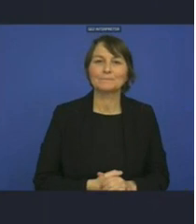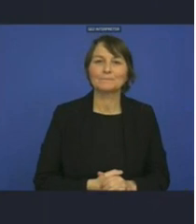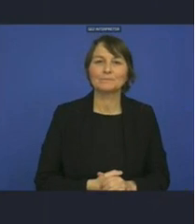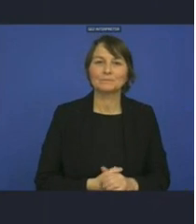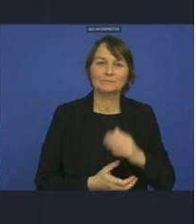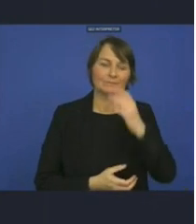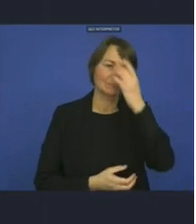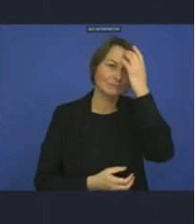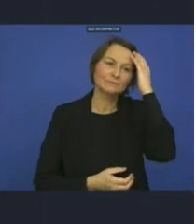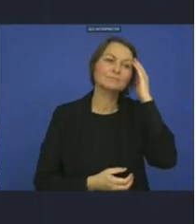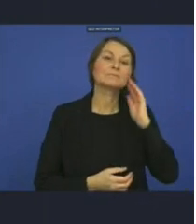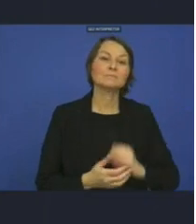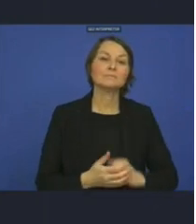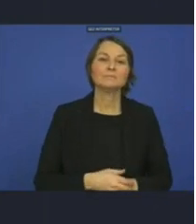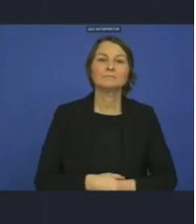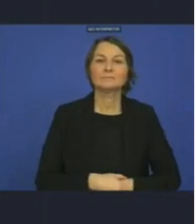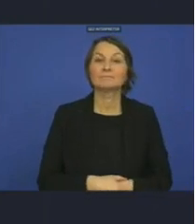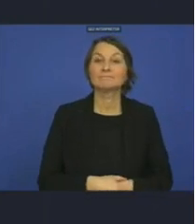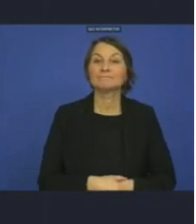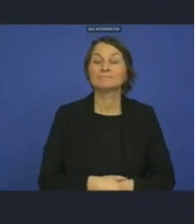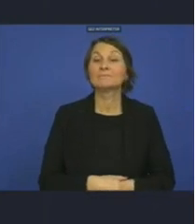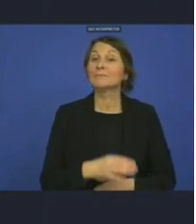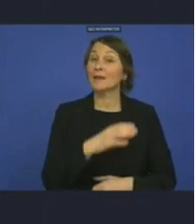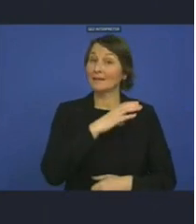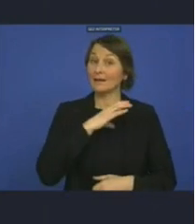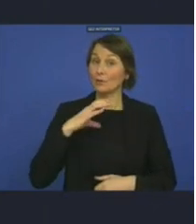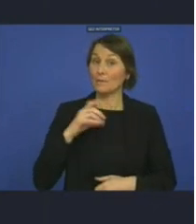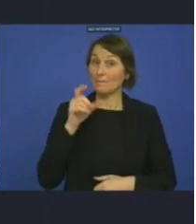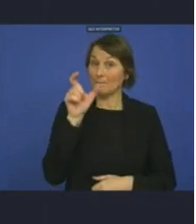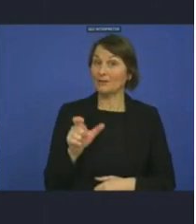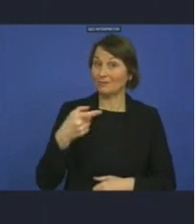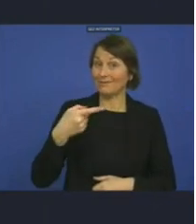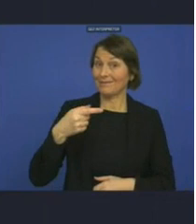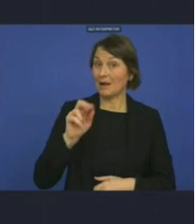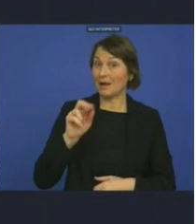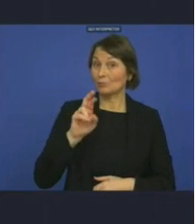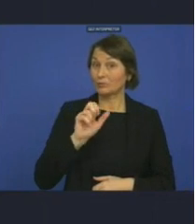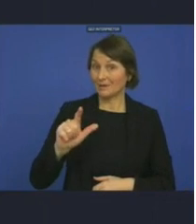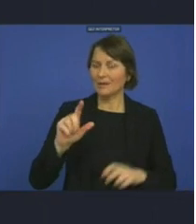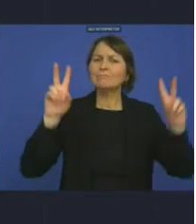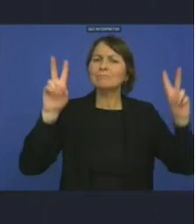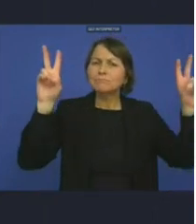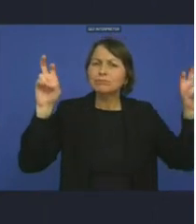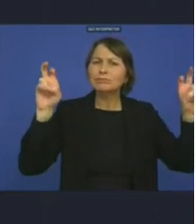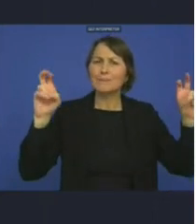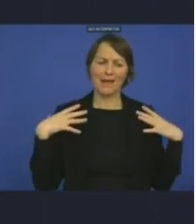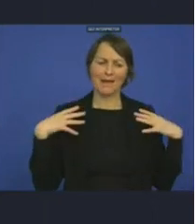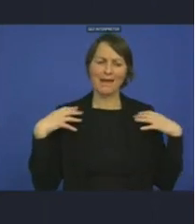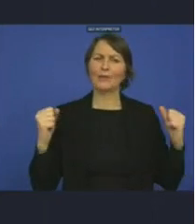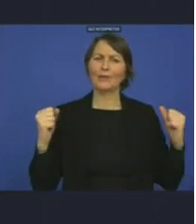As Commissioner Gabriel anticipated, the Healthy Lifestyle for All is organized around three